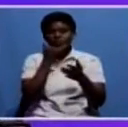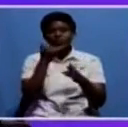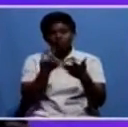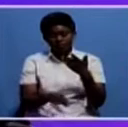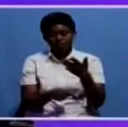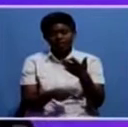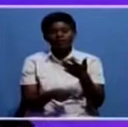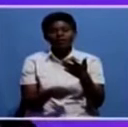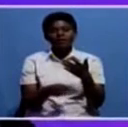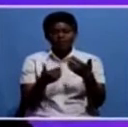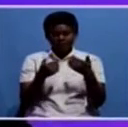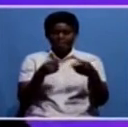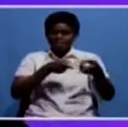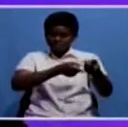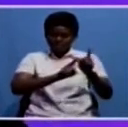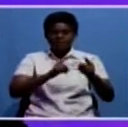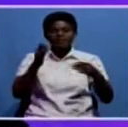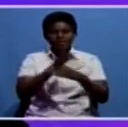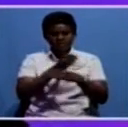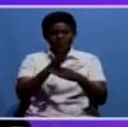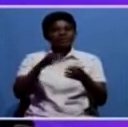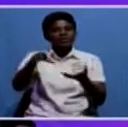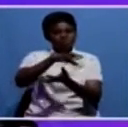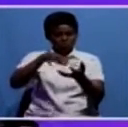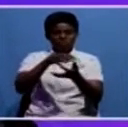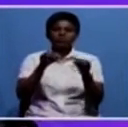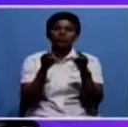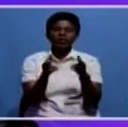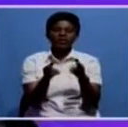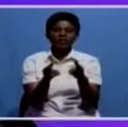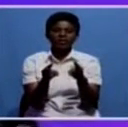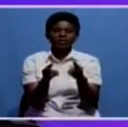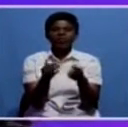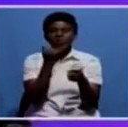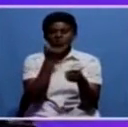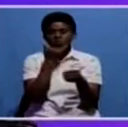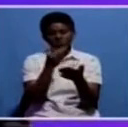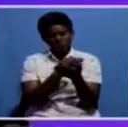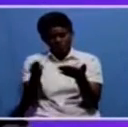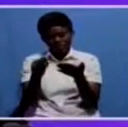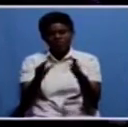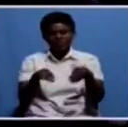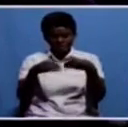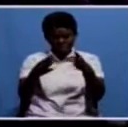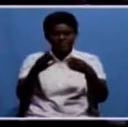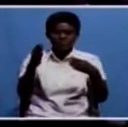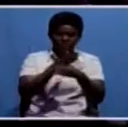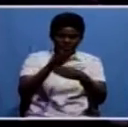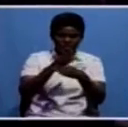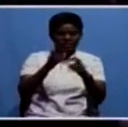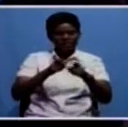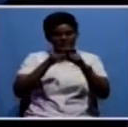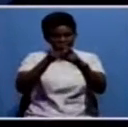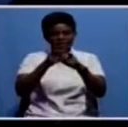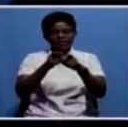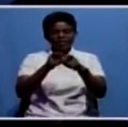wrong is to get business fraudulently. What is wrong is to fail to deliver the business you were awarded.